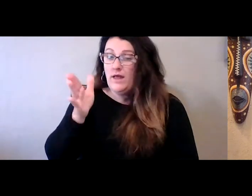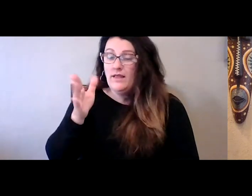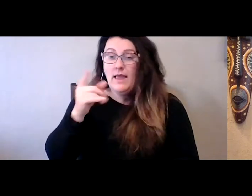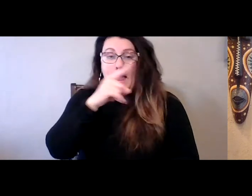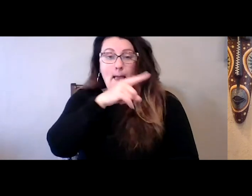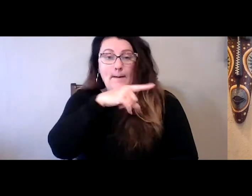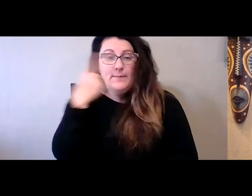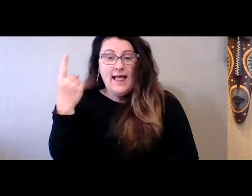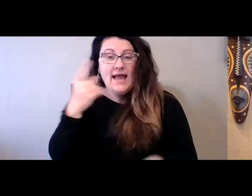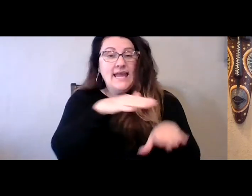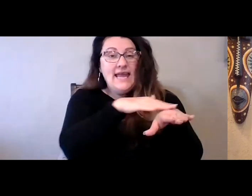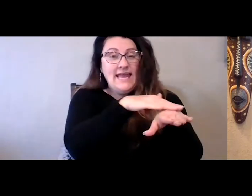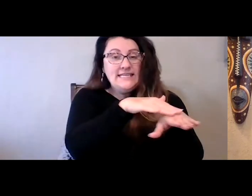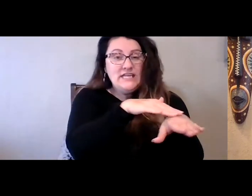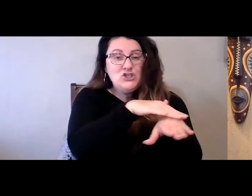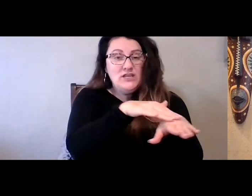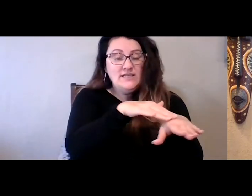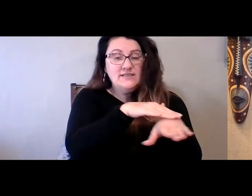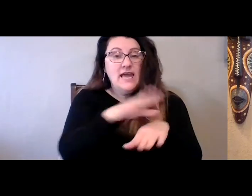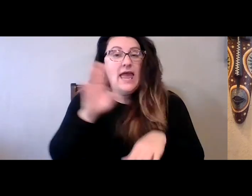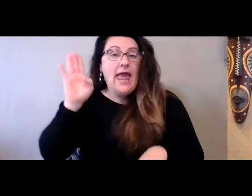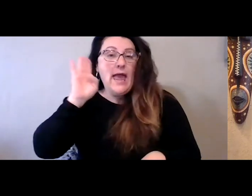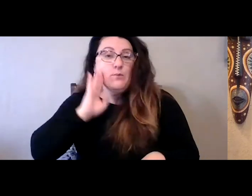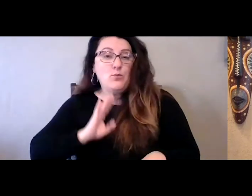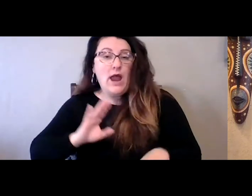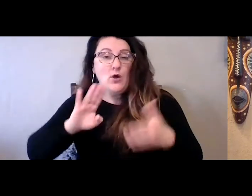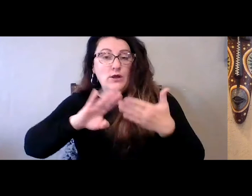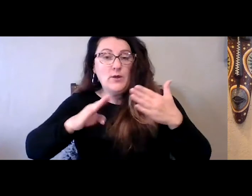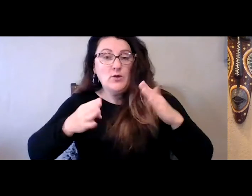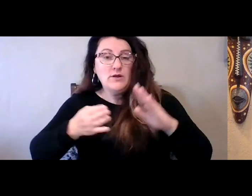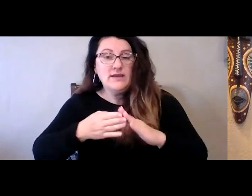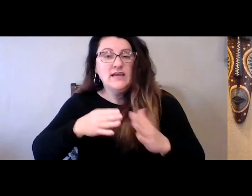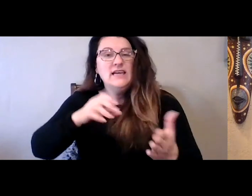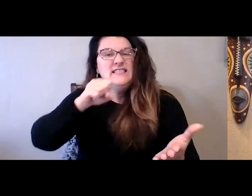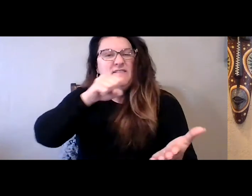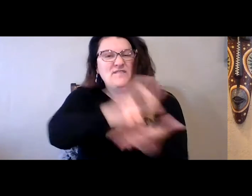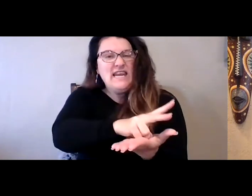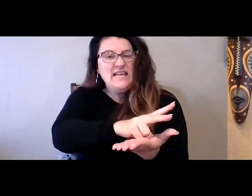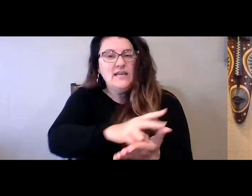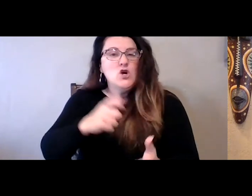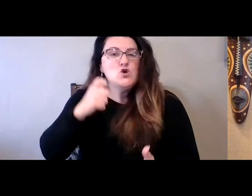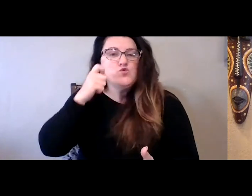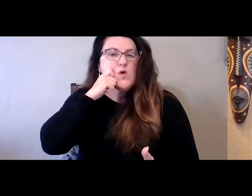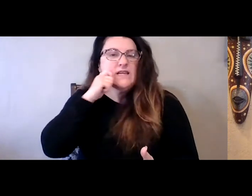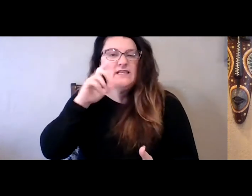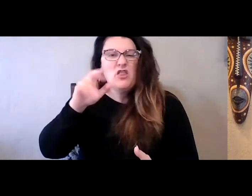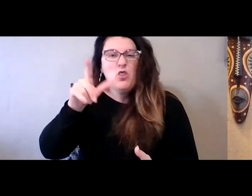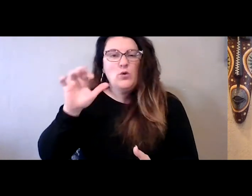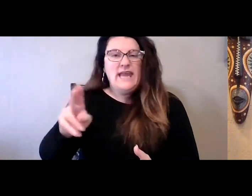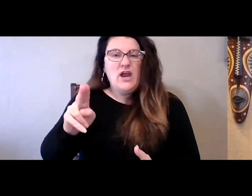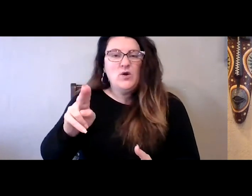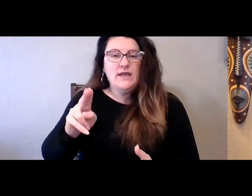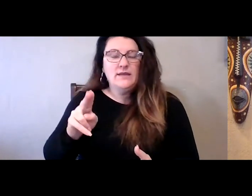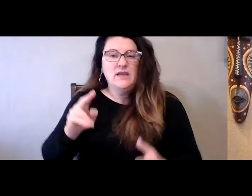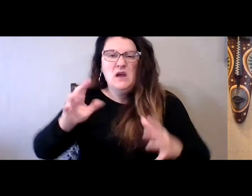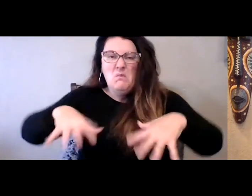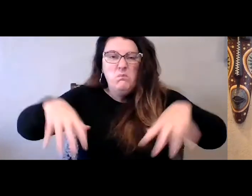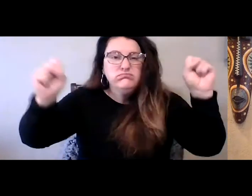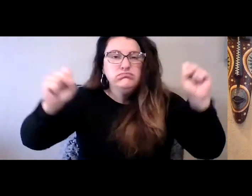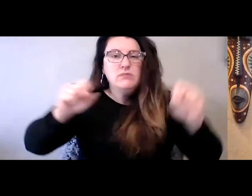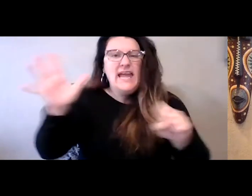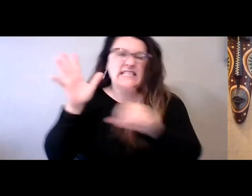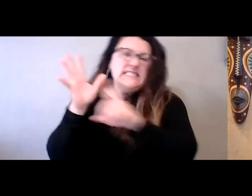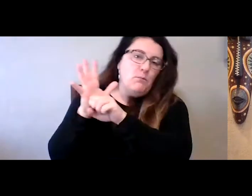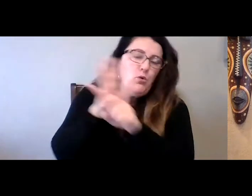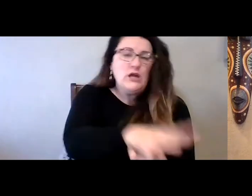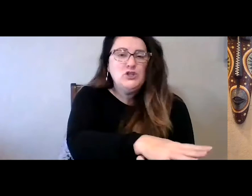Black and Indigenous and Brown folks defeated a racist authoritarian, overcame all of his